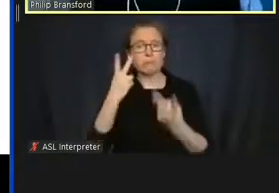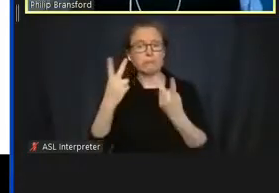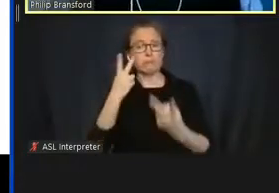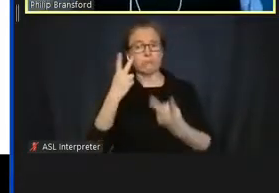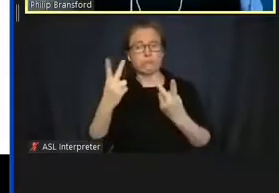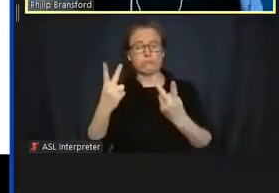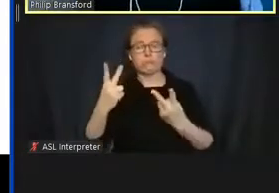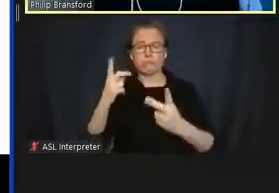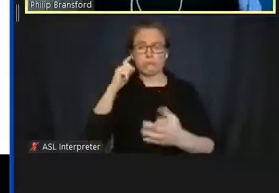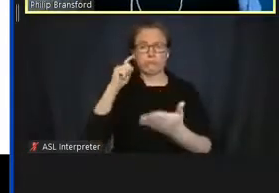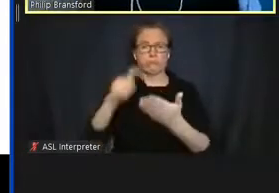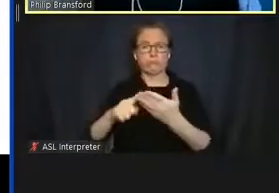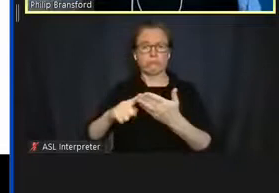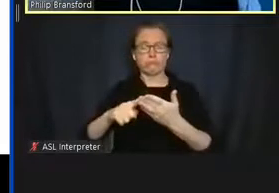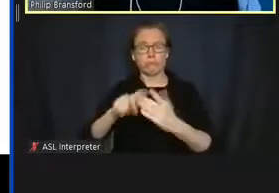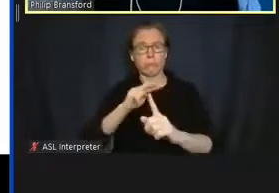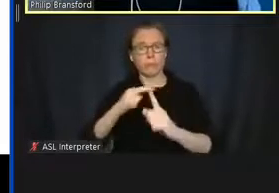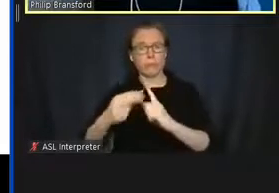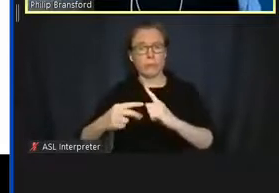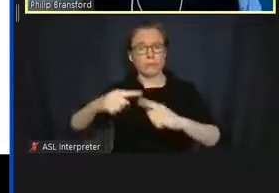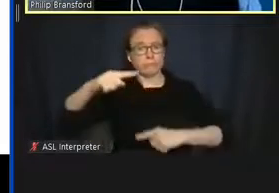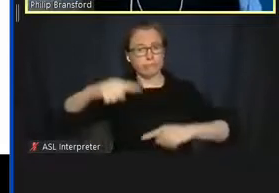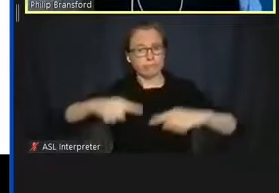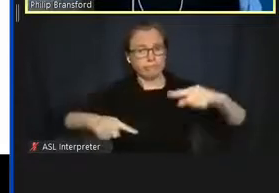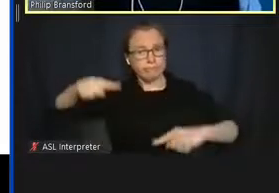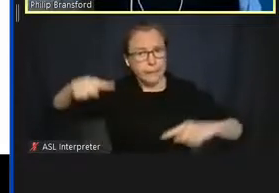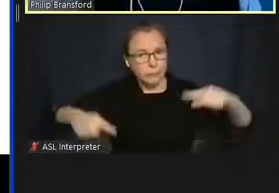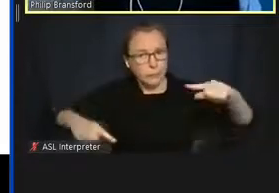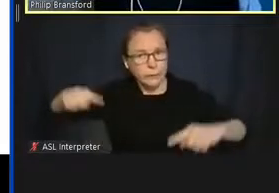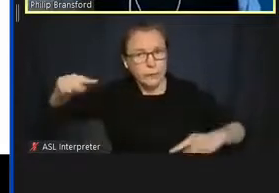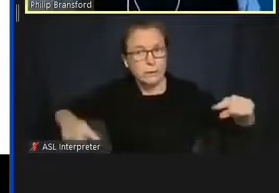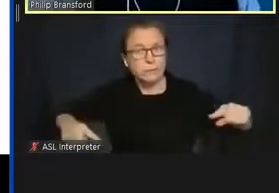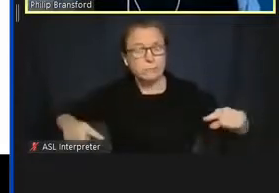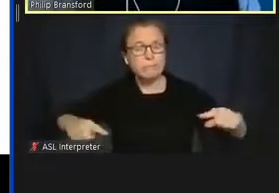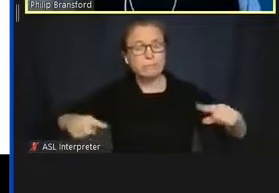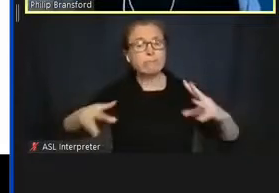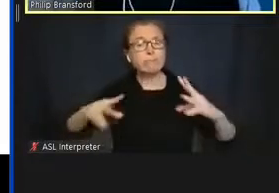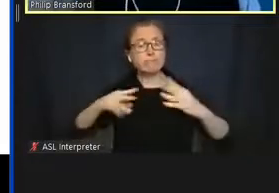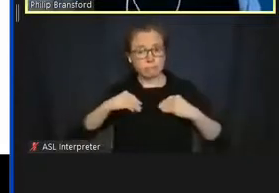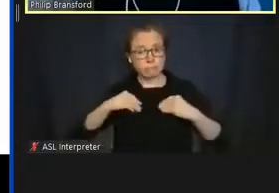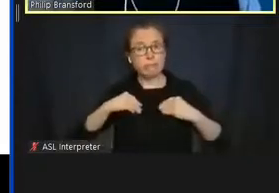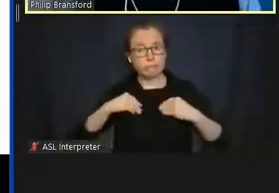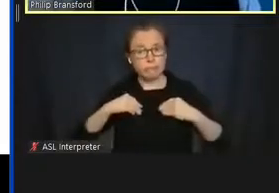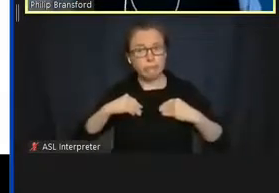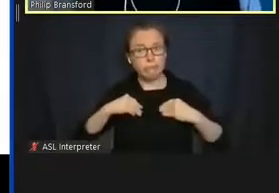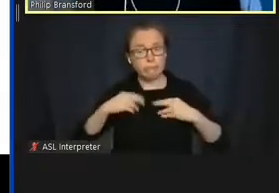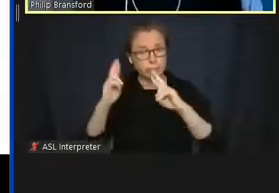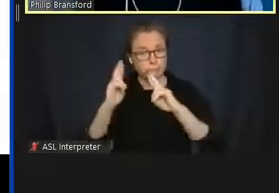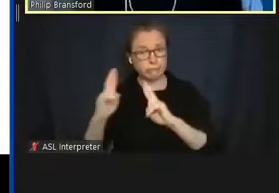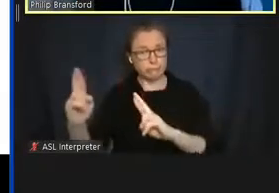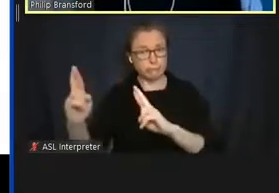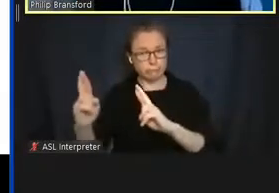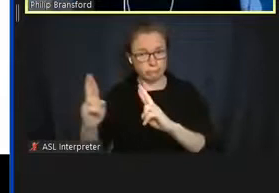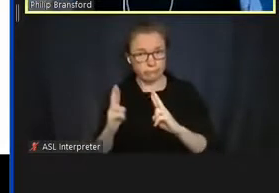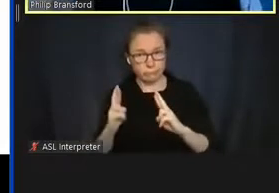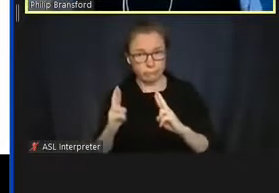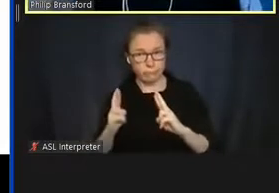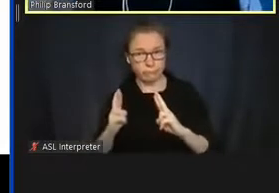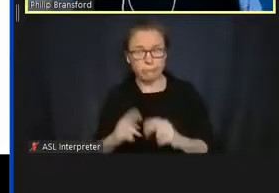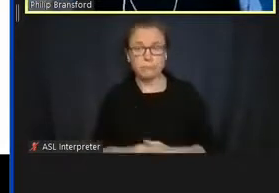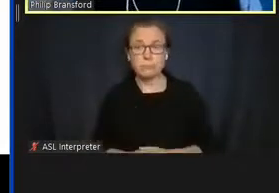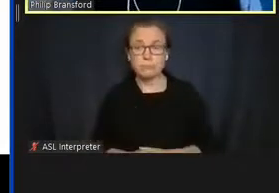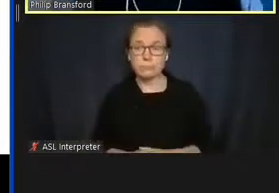that you will hear in our breakout sessions with our board members. We ask that